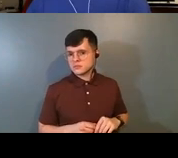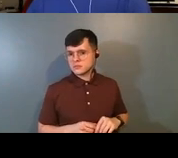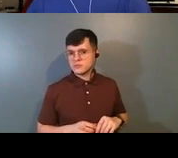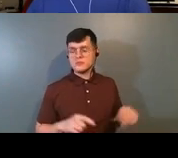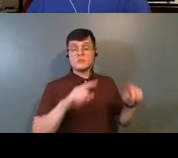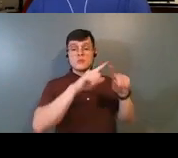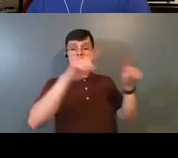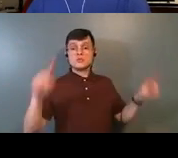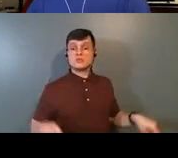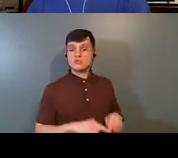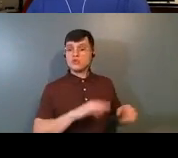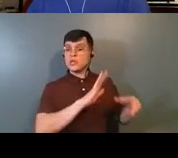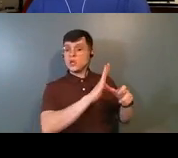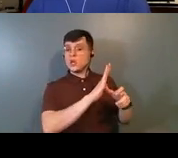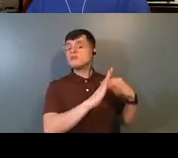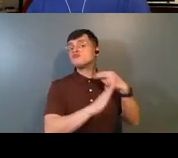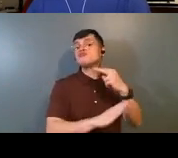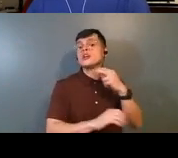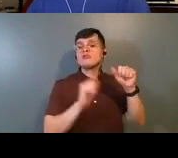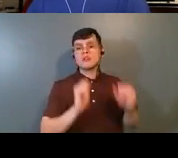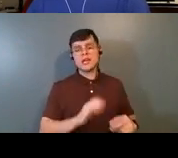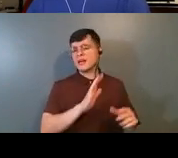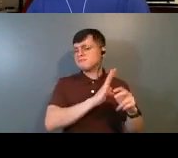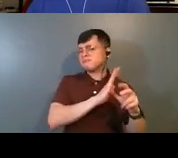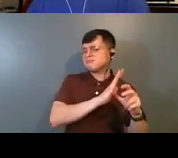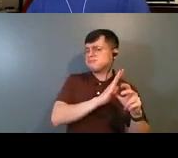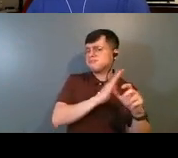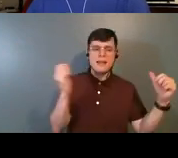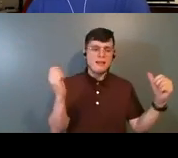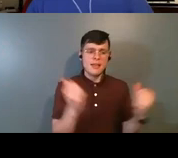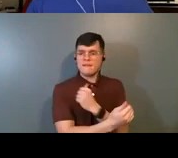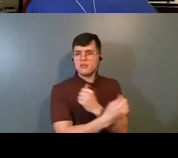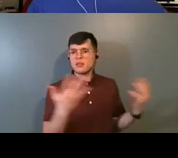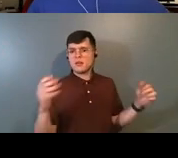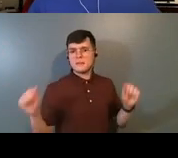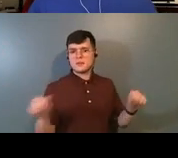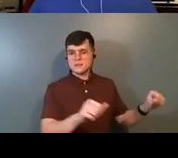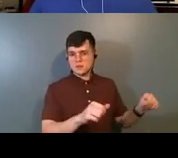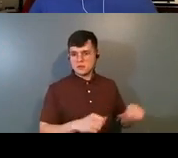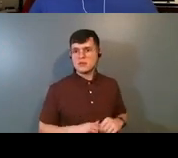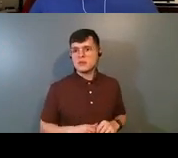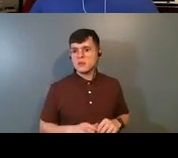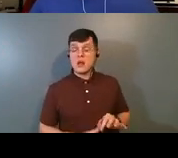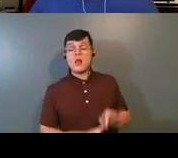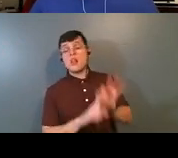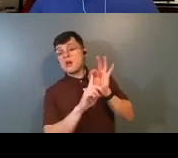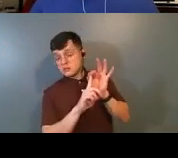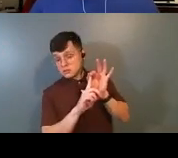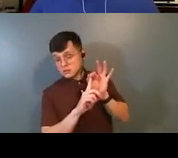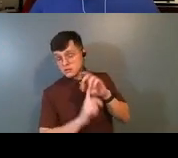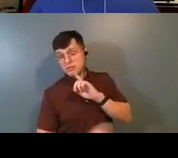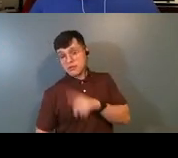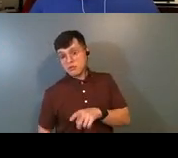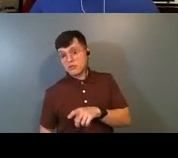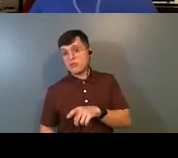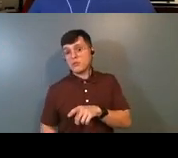reader can read everything and does read everything in the DOM, unless there's unless